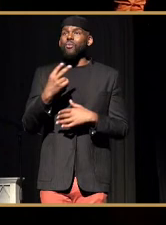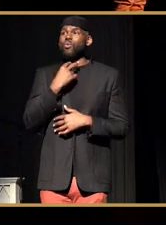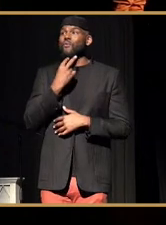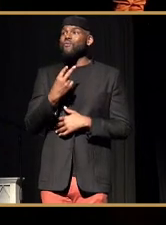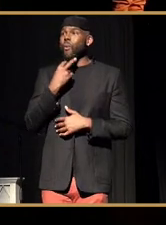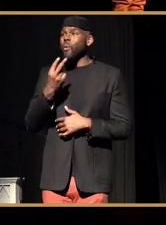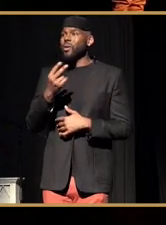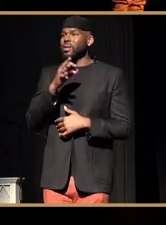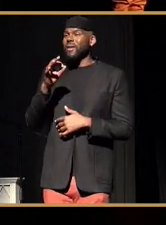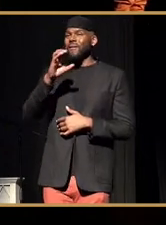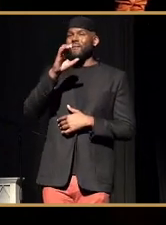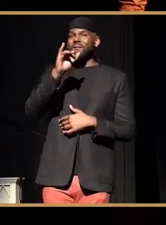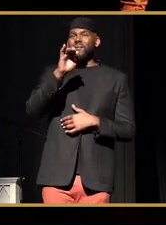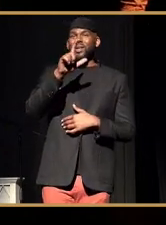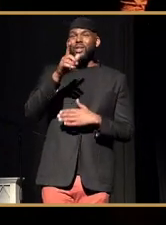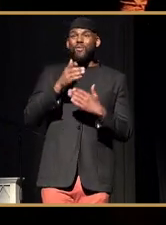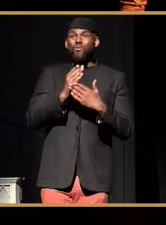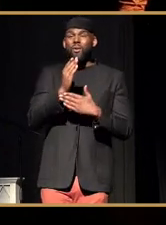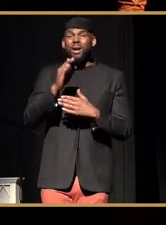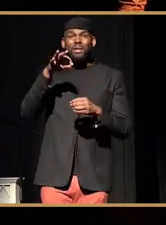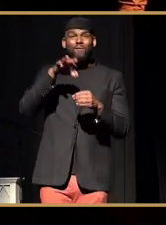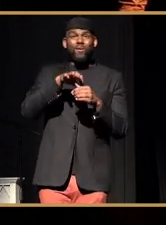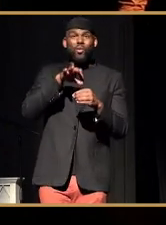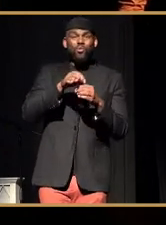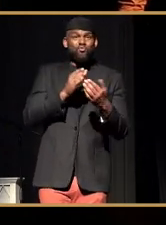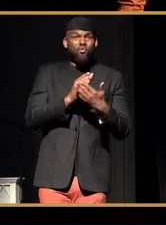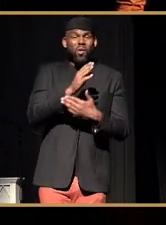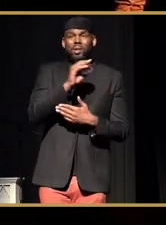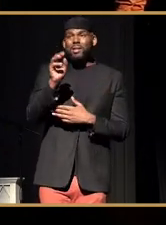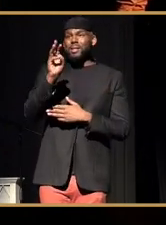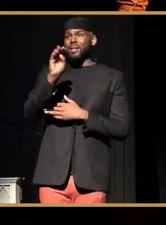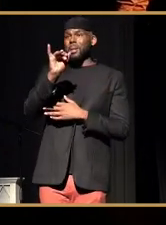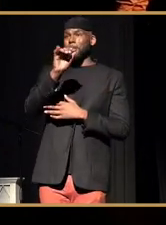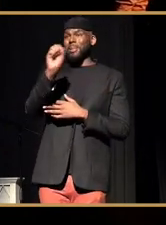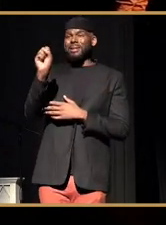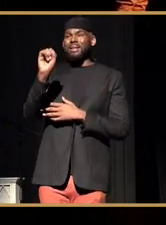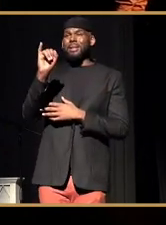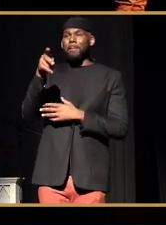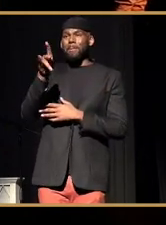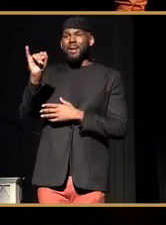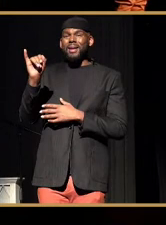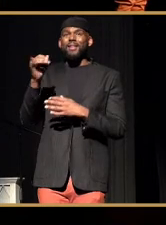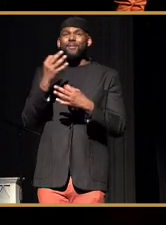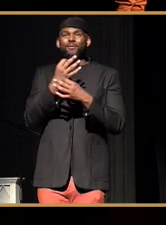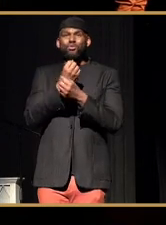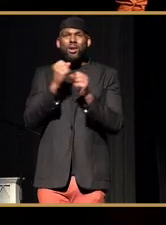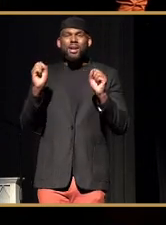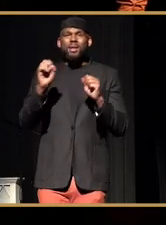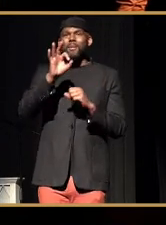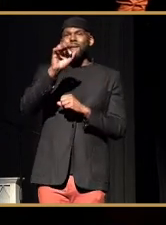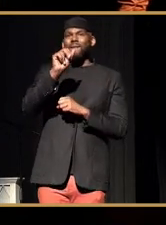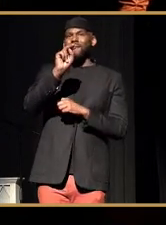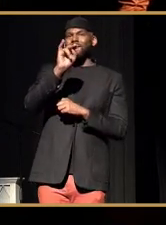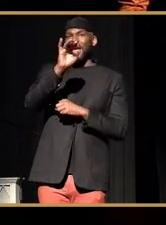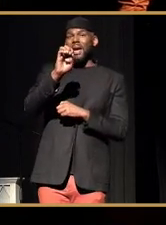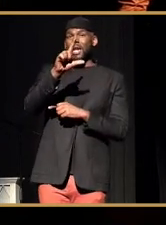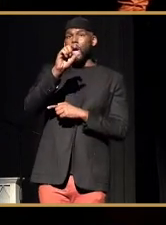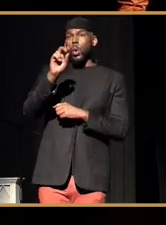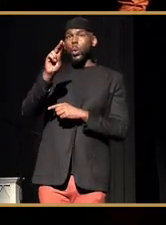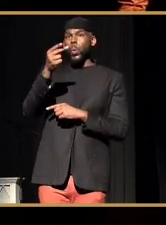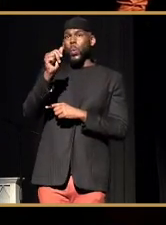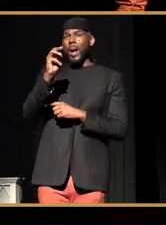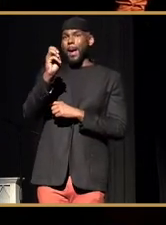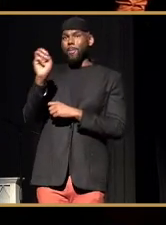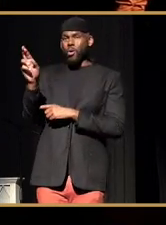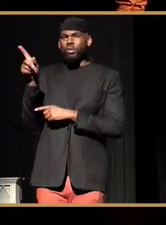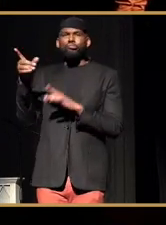of civil rights, voting rights, and Mississippi Freedom Party organizer Fannie Lou Hamer, recounting that fateful